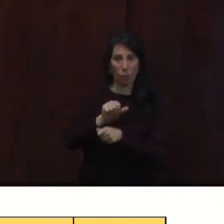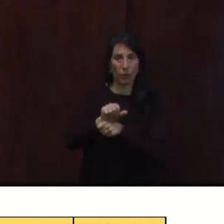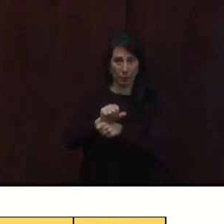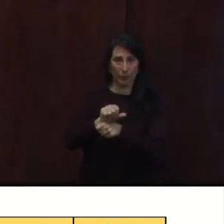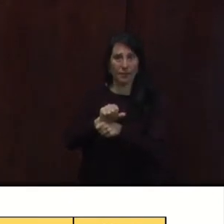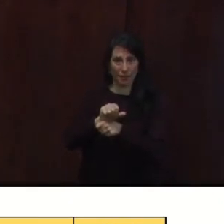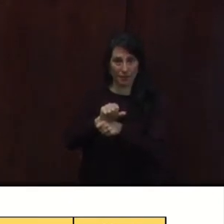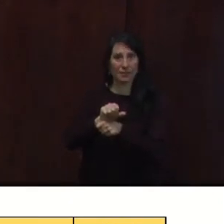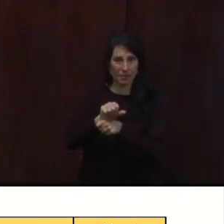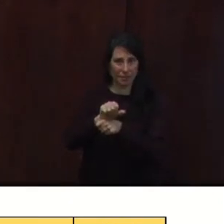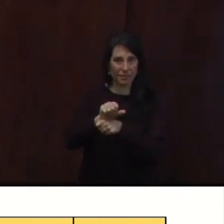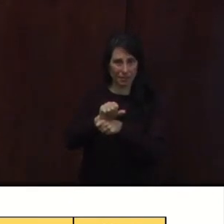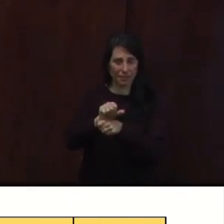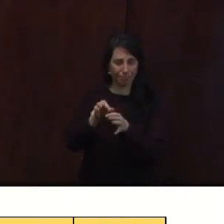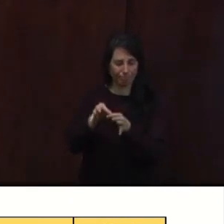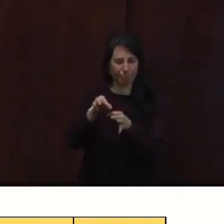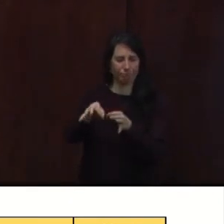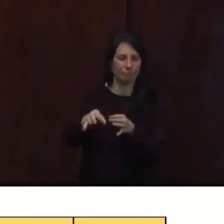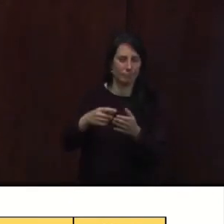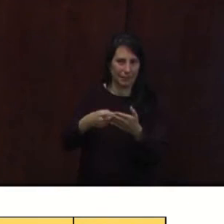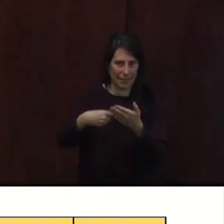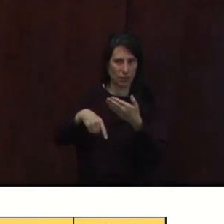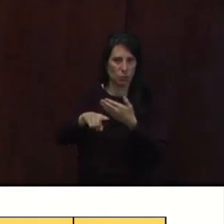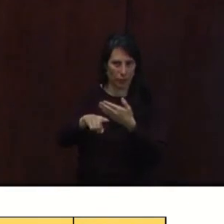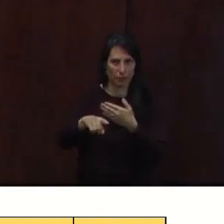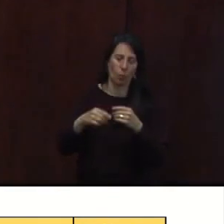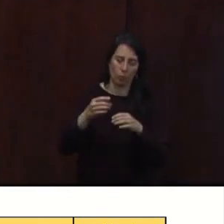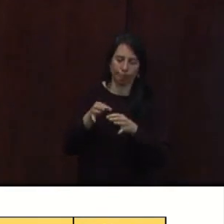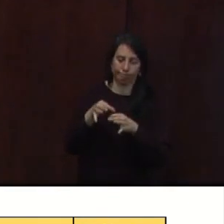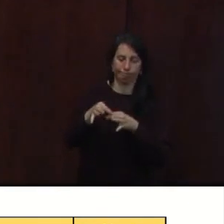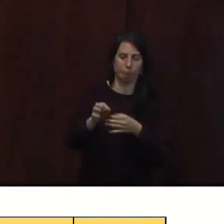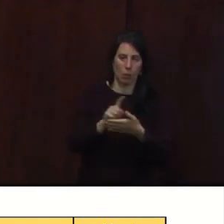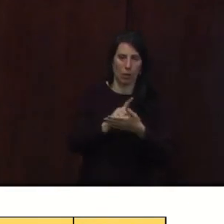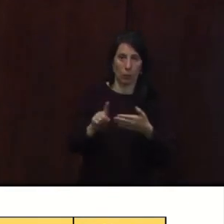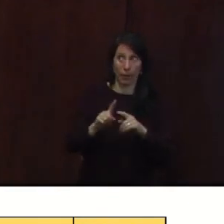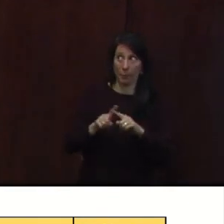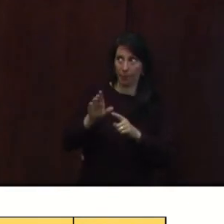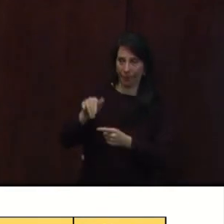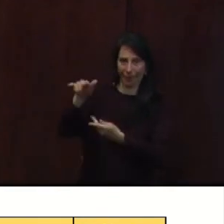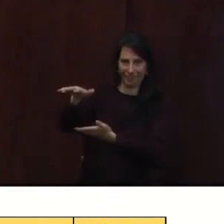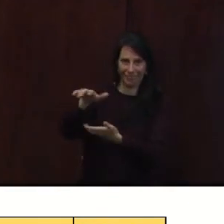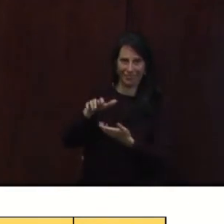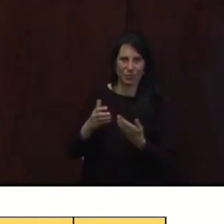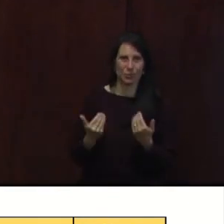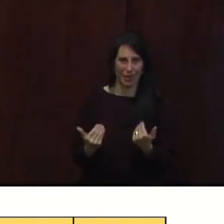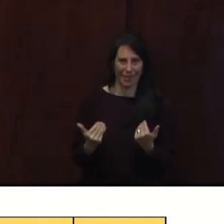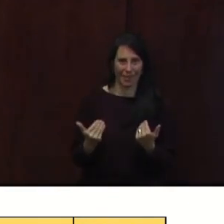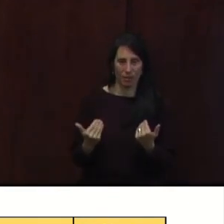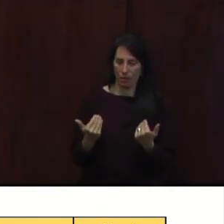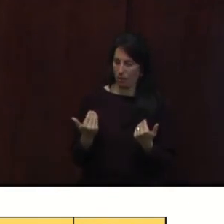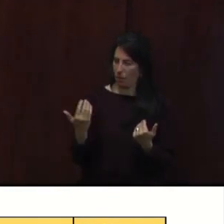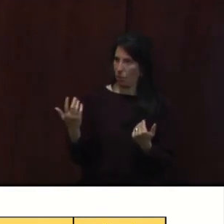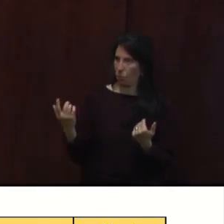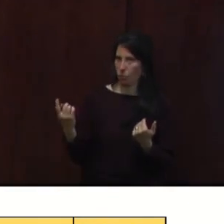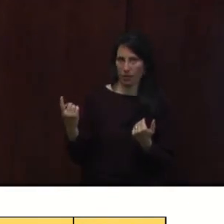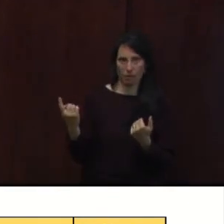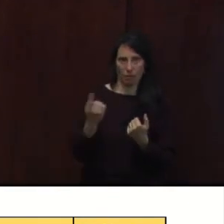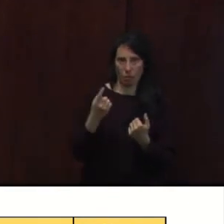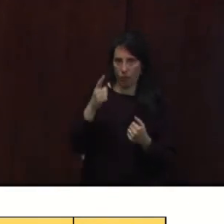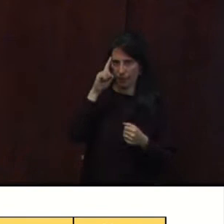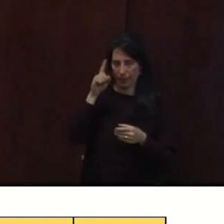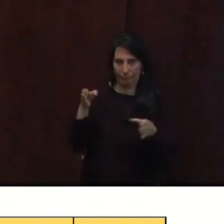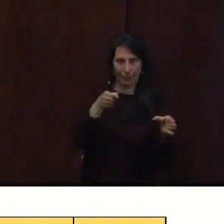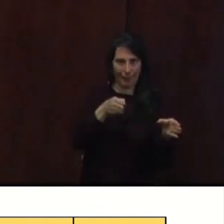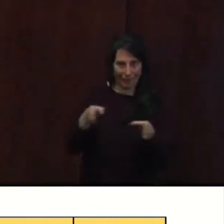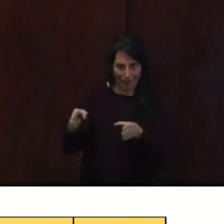covered by the next shipment, which is the one that came in today. So we are always working on a deficit